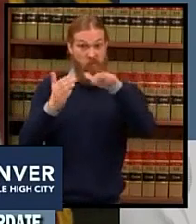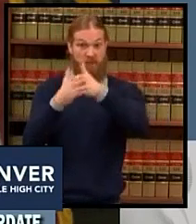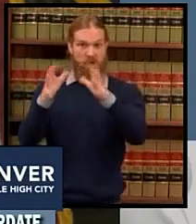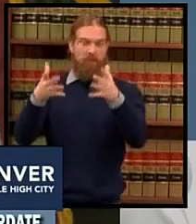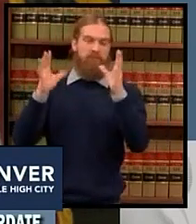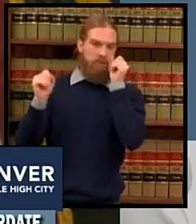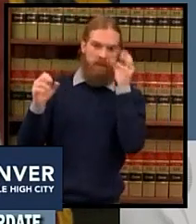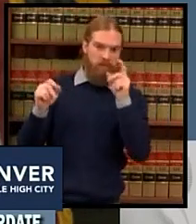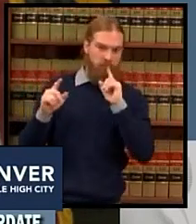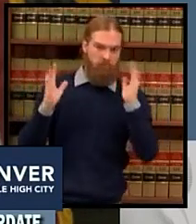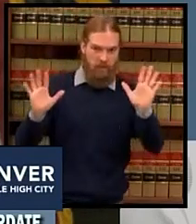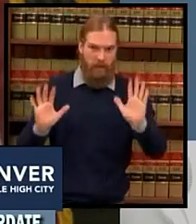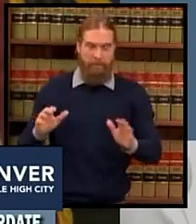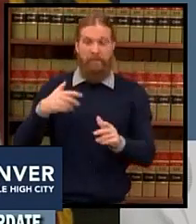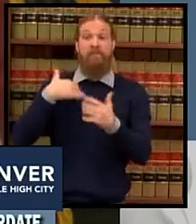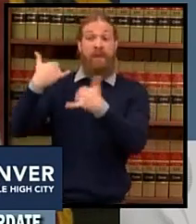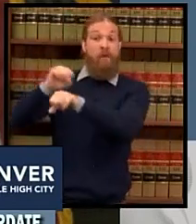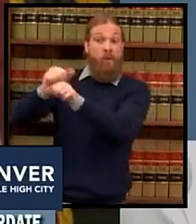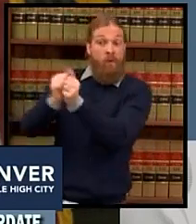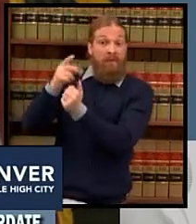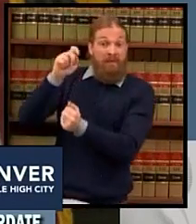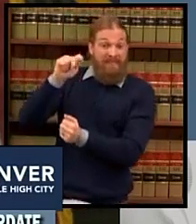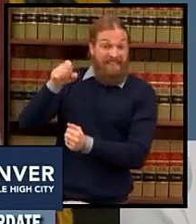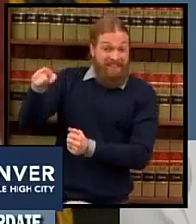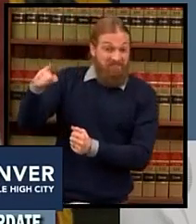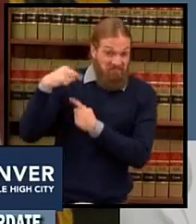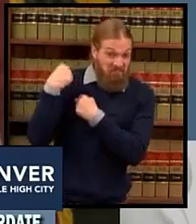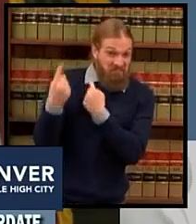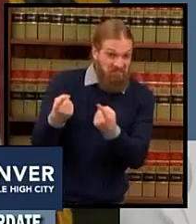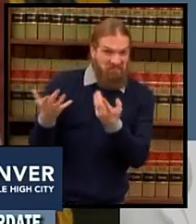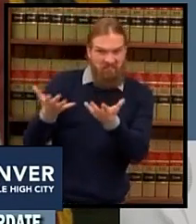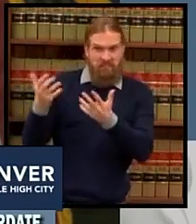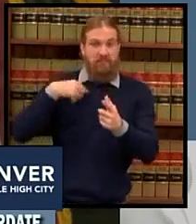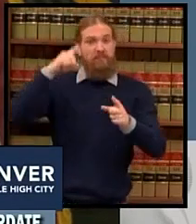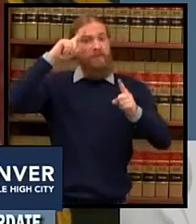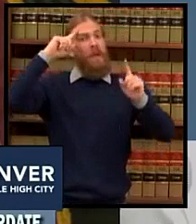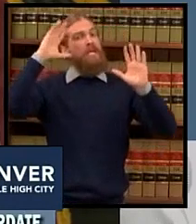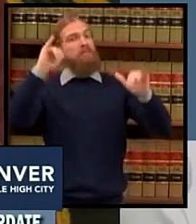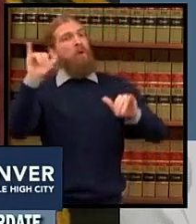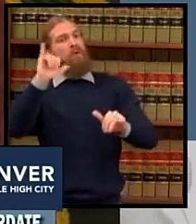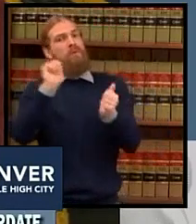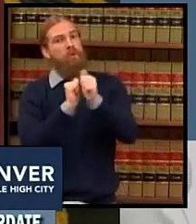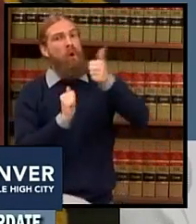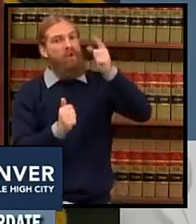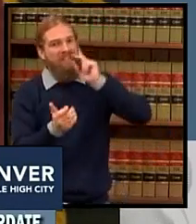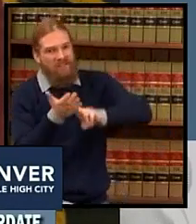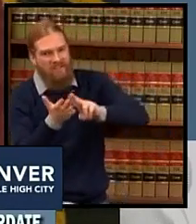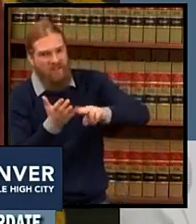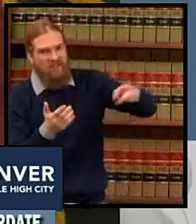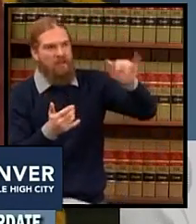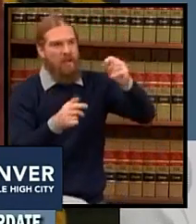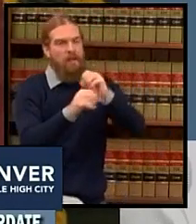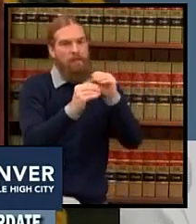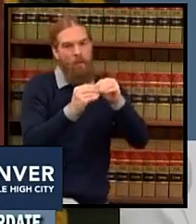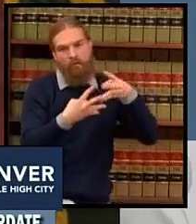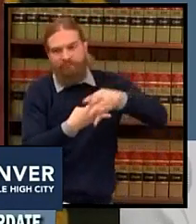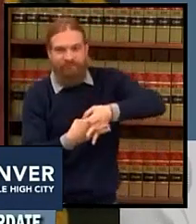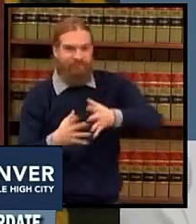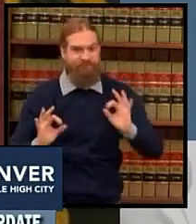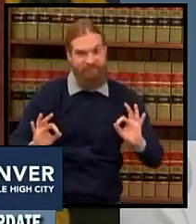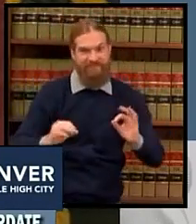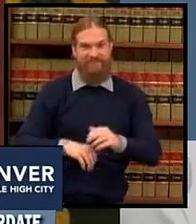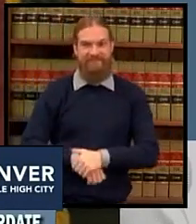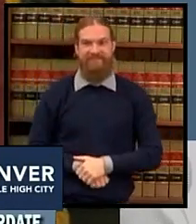We expect to do that with other secretaries as they get settled in and move forward. Yesterday with Vice President